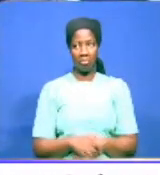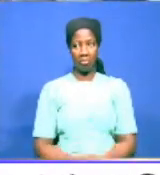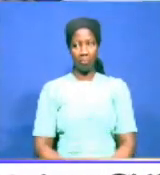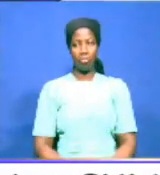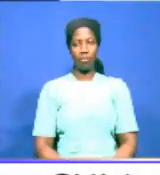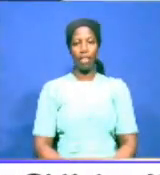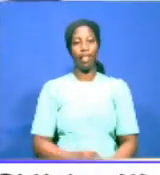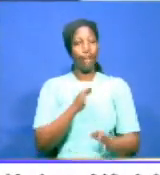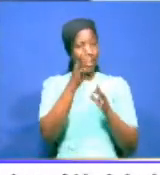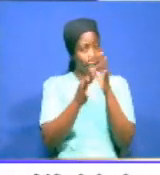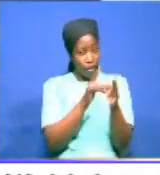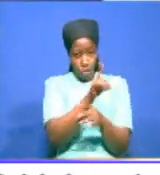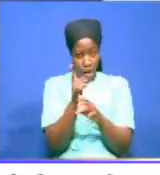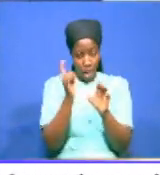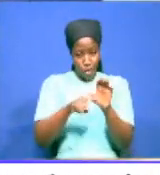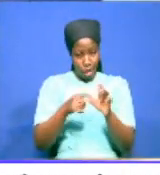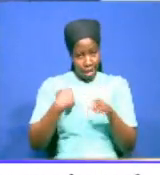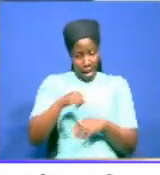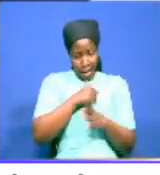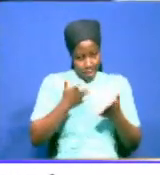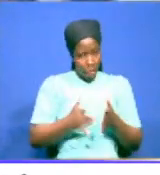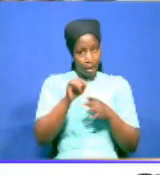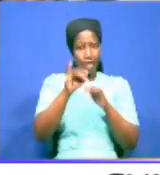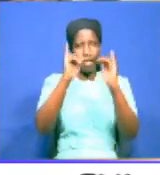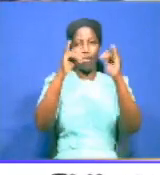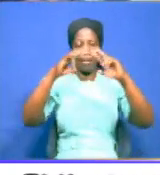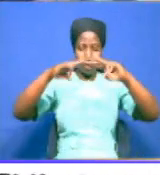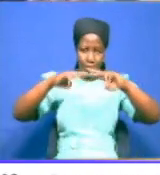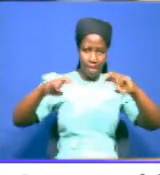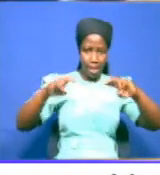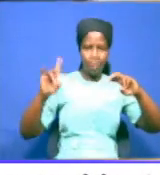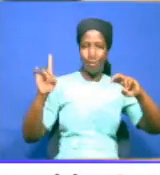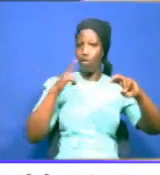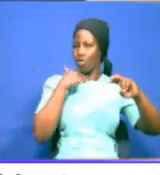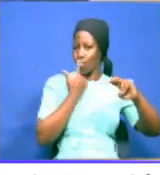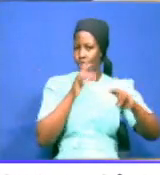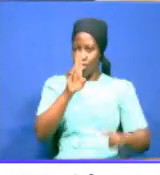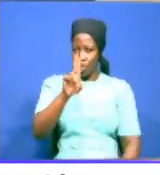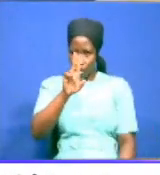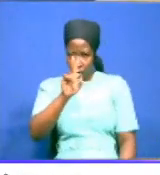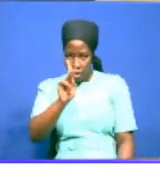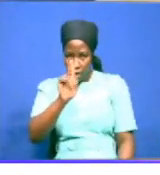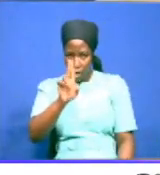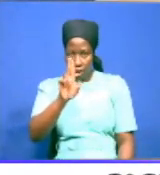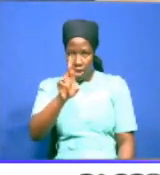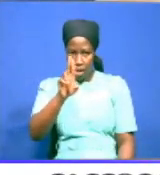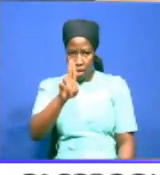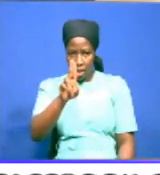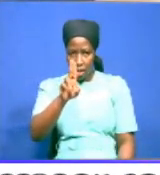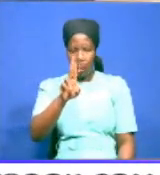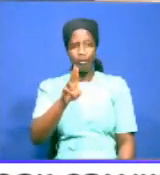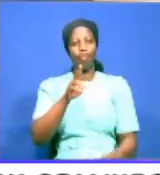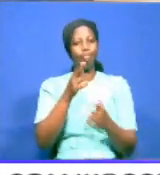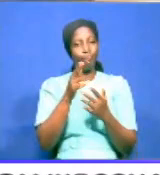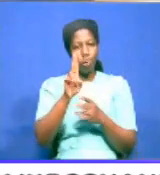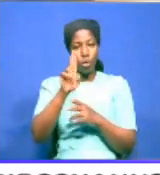In case you're joining us right now, this is News Check. That has been Ukur Yatani giving the Kenya National Bureau